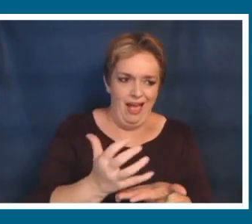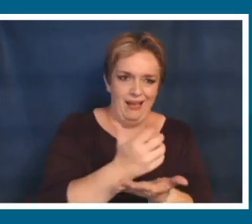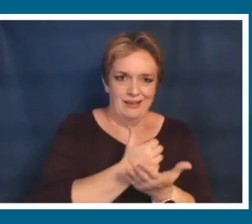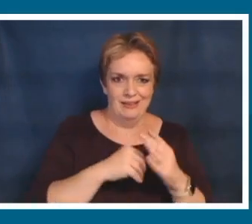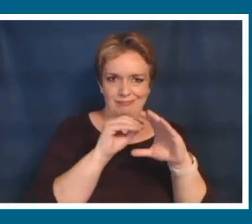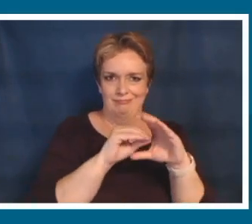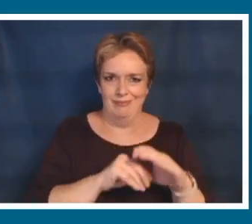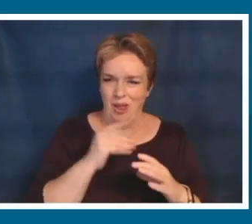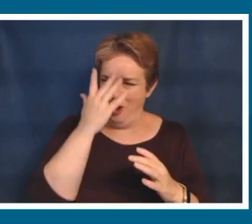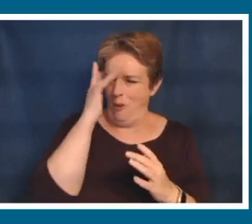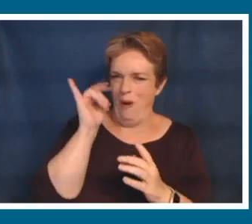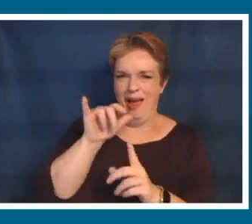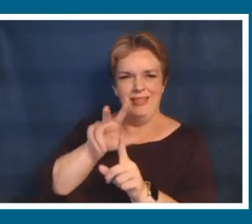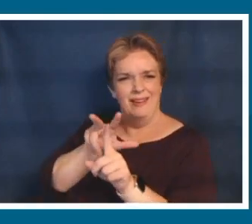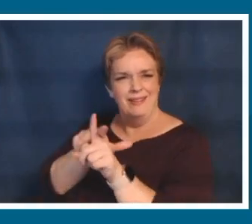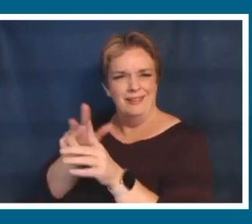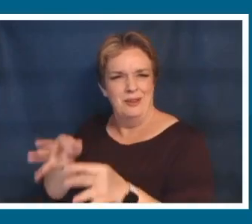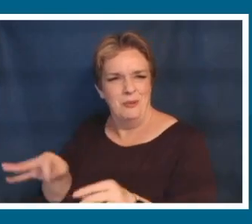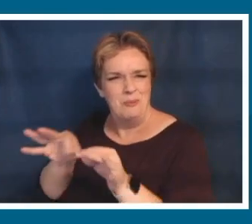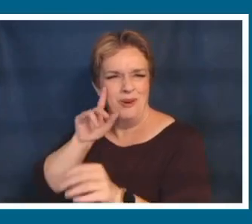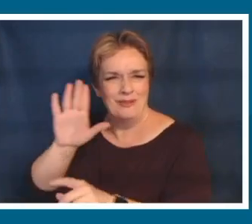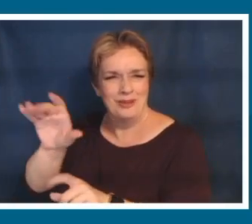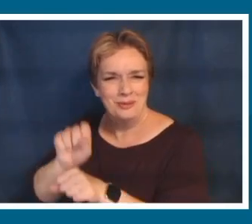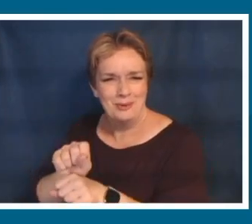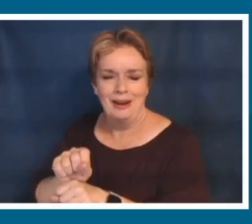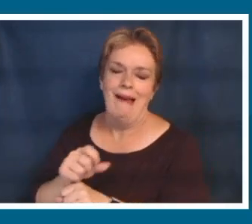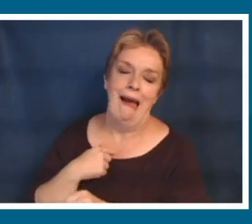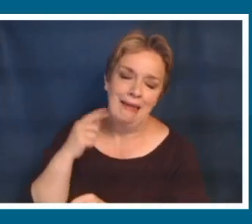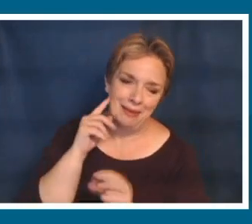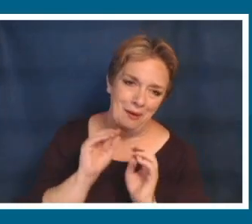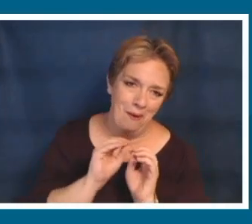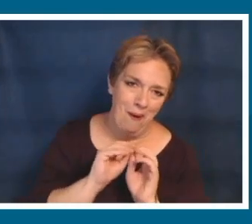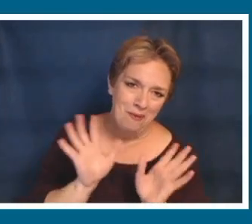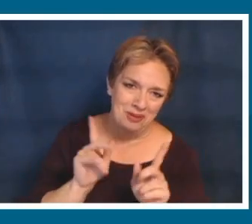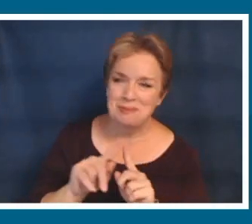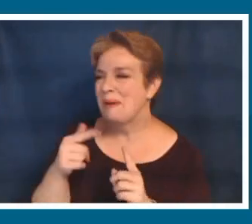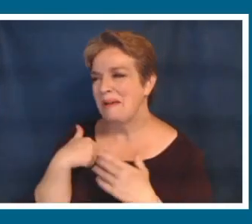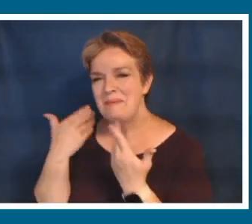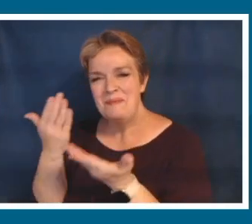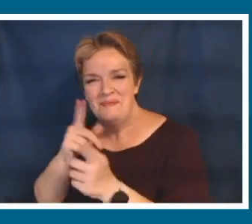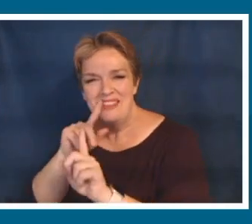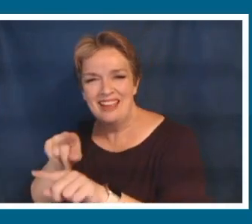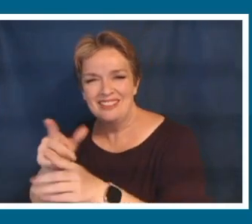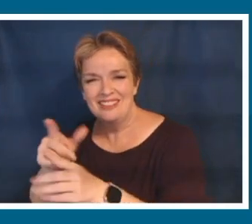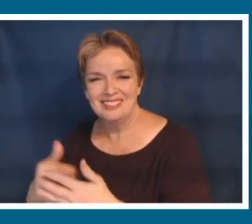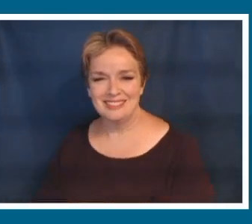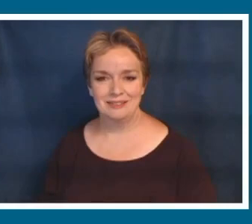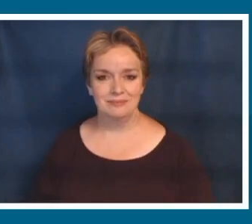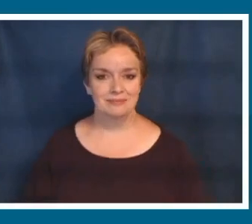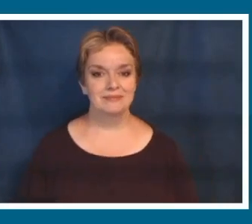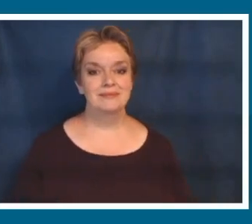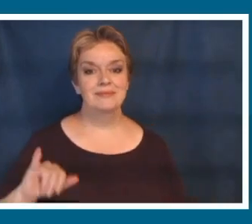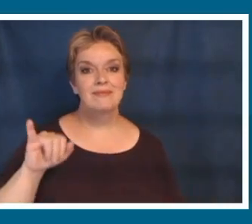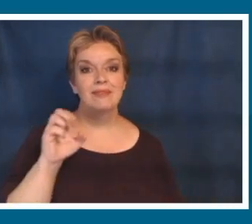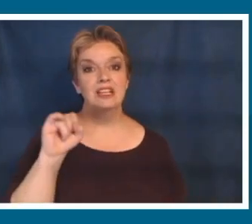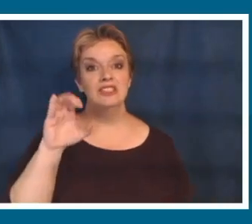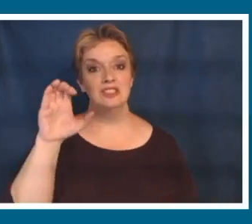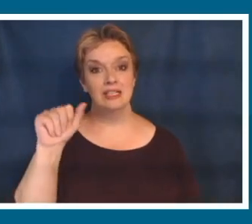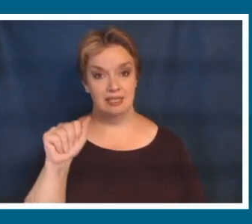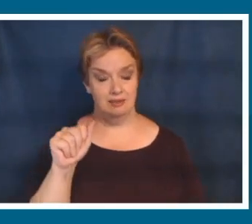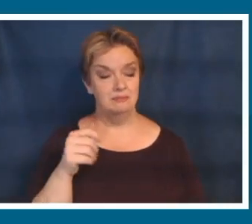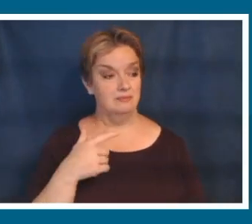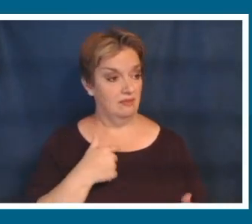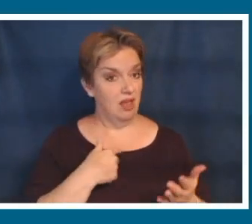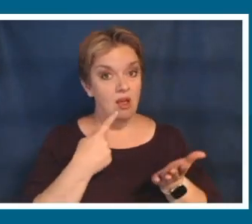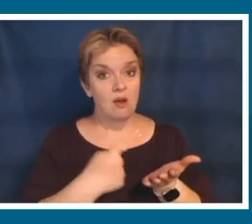obvious, but jump right in there, Jessica. So when we're talking about culturally relevant pedagogy and the individual experiences